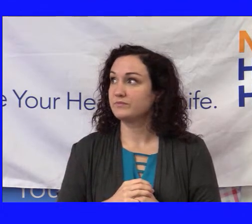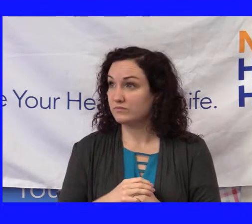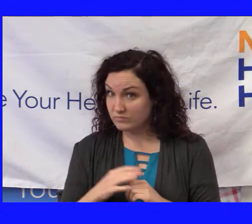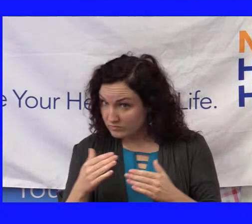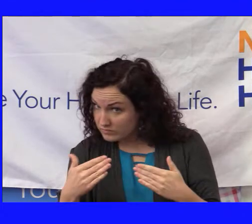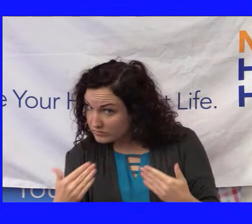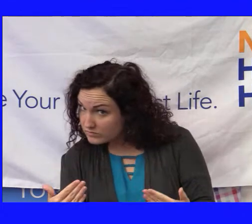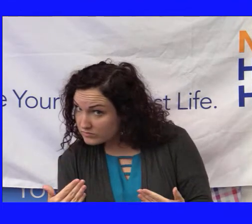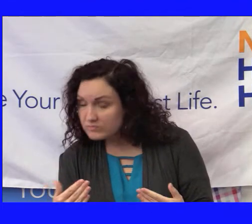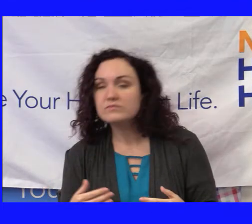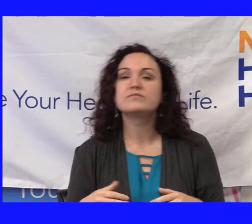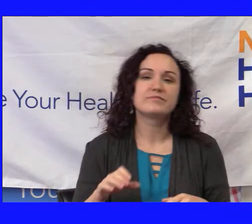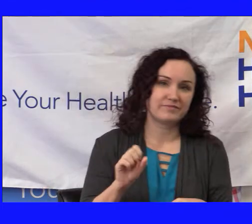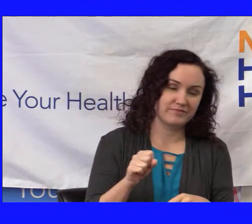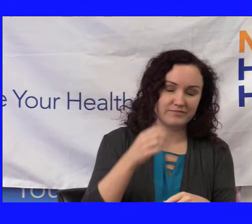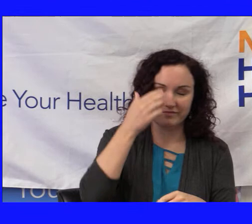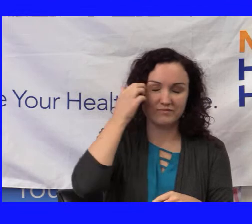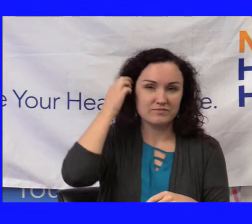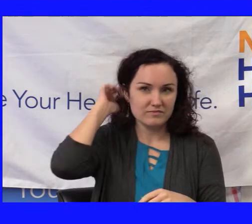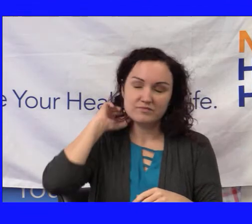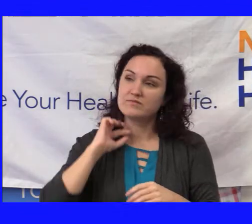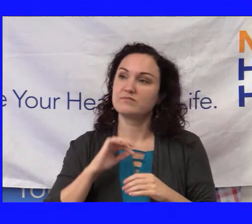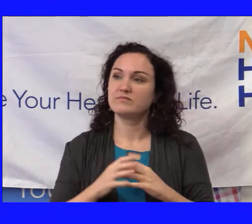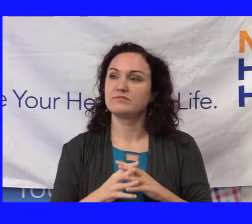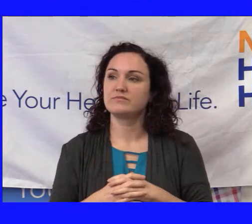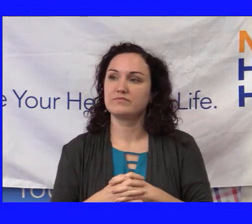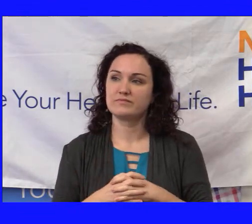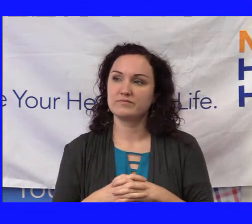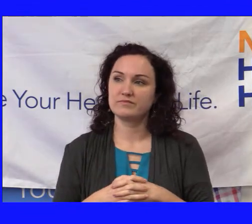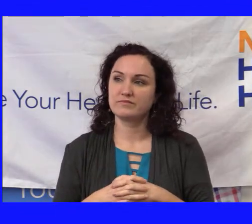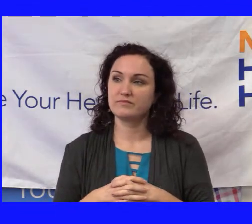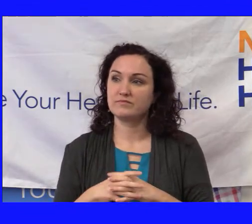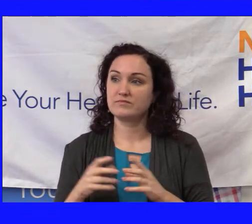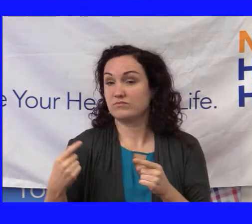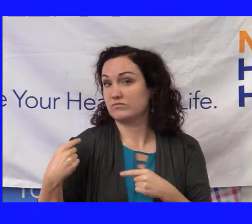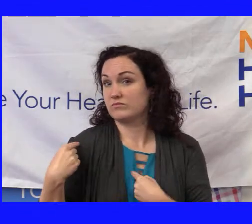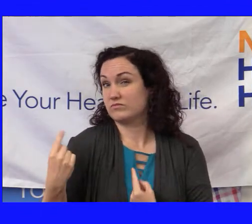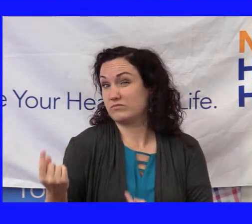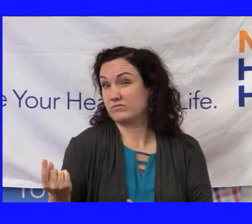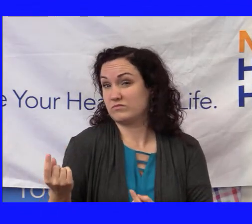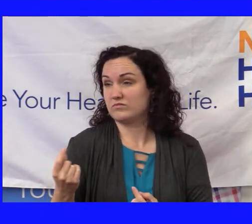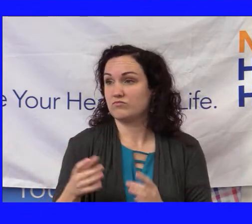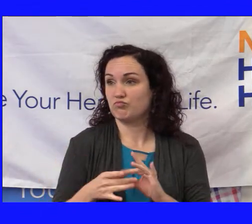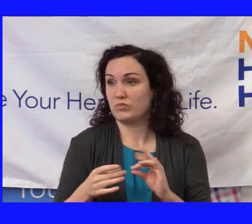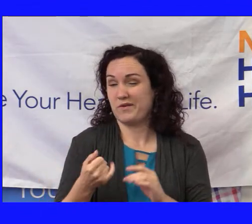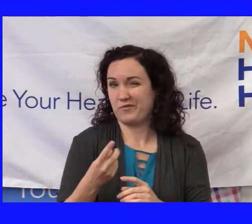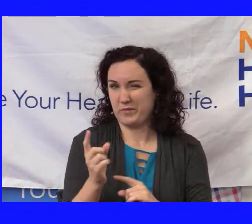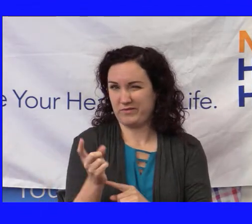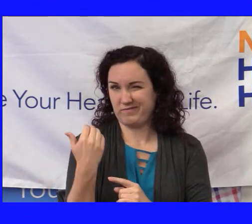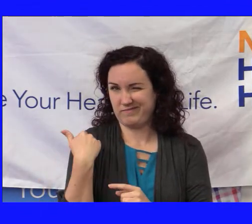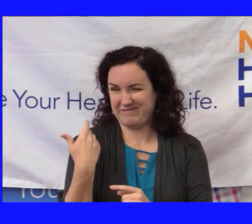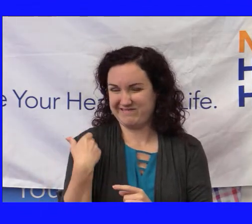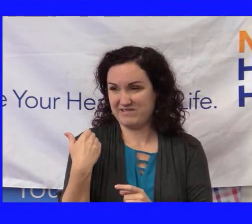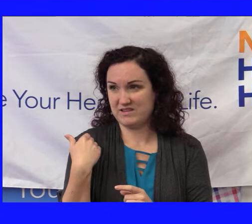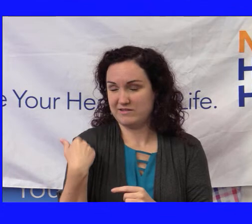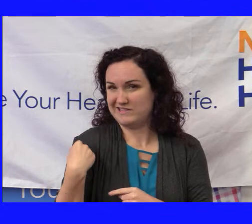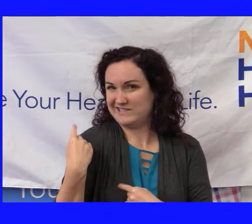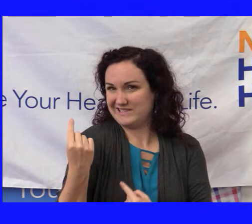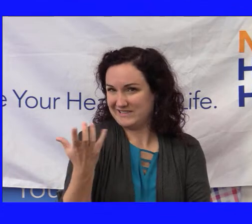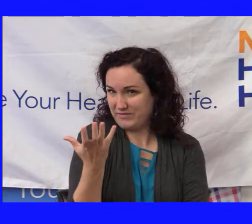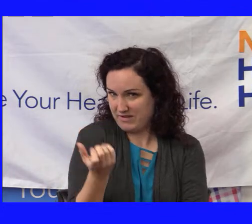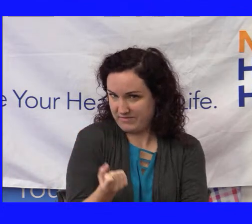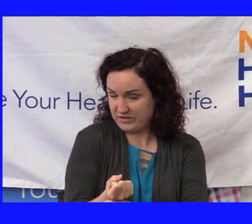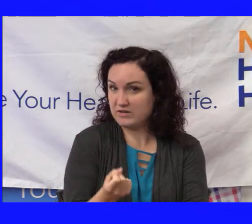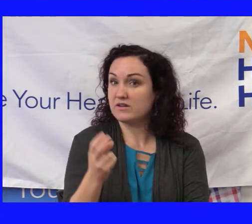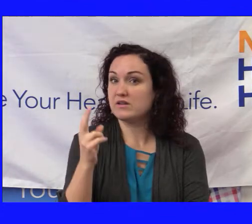Should I proceed? Yes, please. Okay. As I started earlier, a few minutes ago, over the previous 5 years,